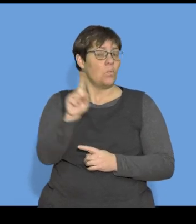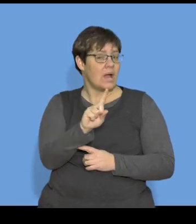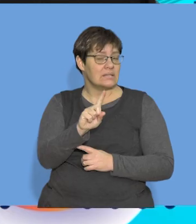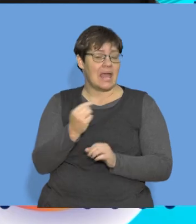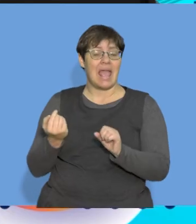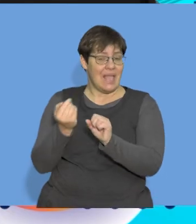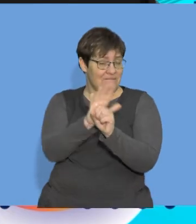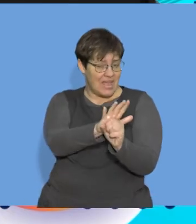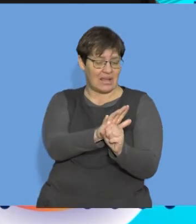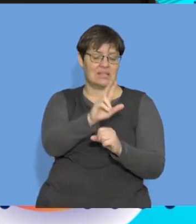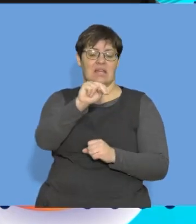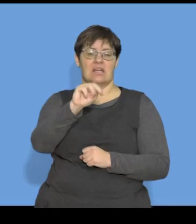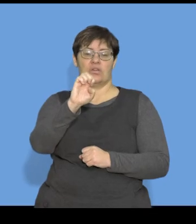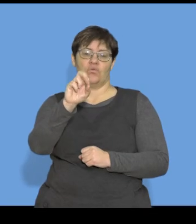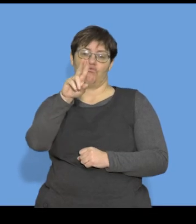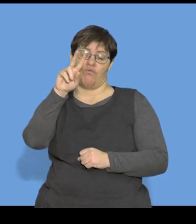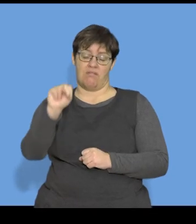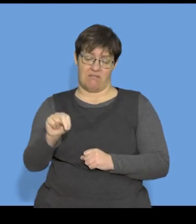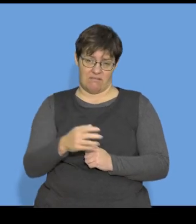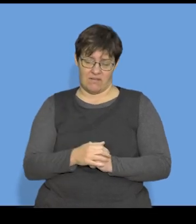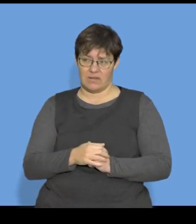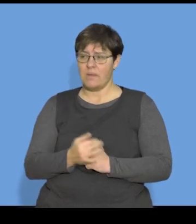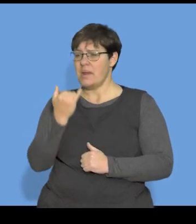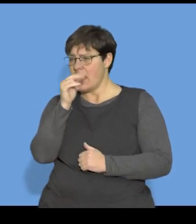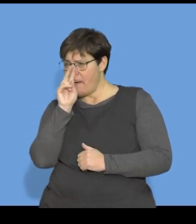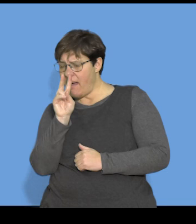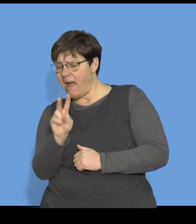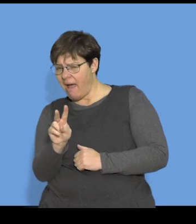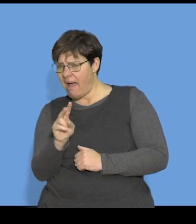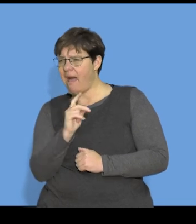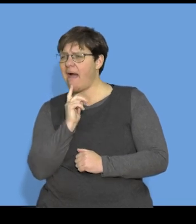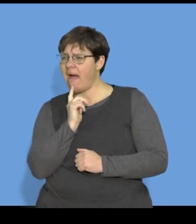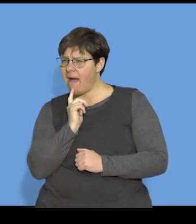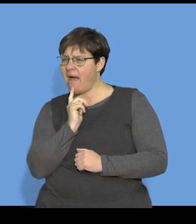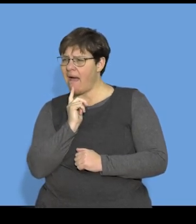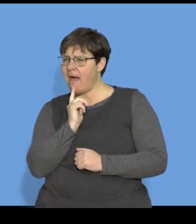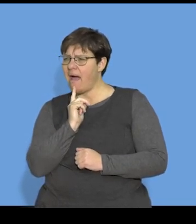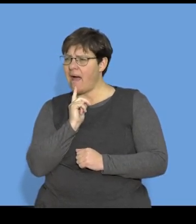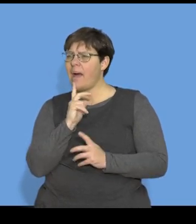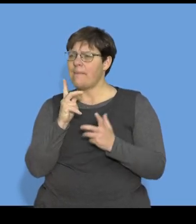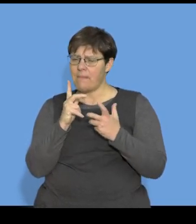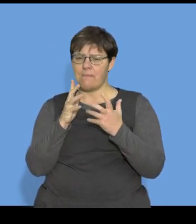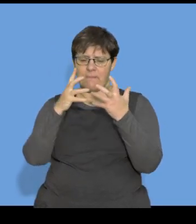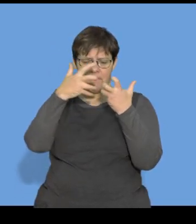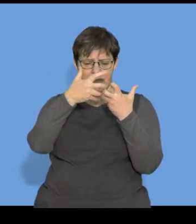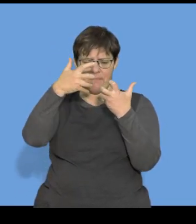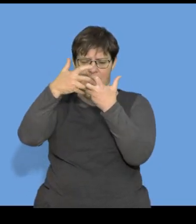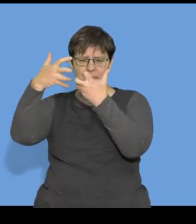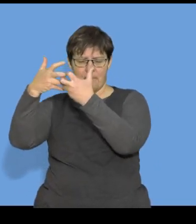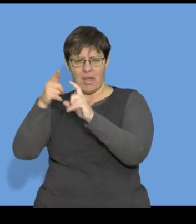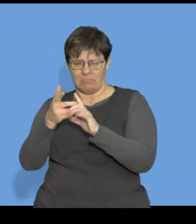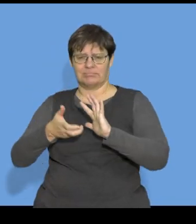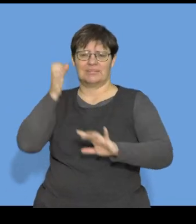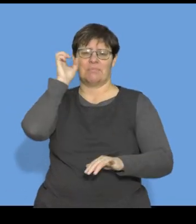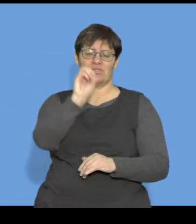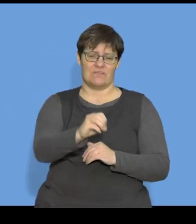it affects the neurons. But here now, we see the myelin sheath that has been damaged